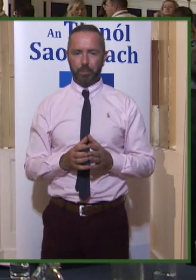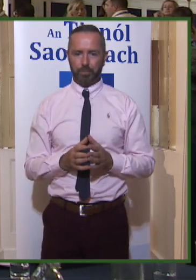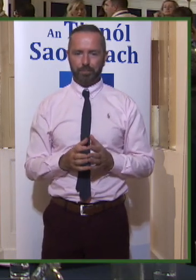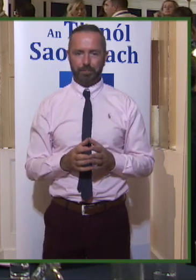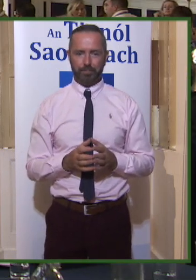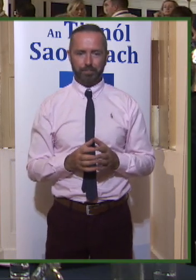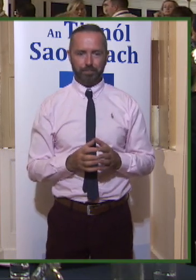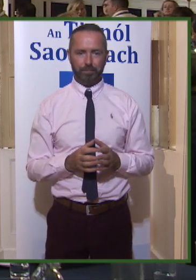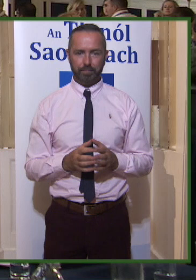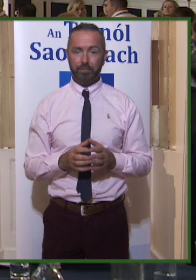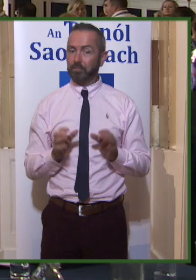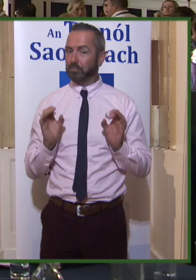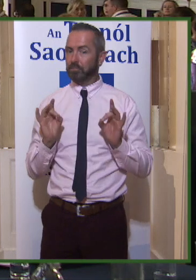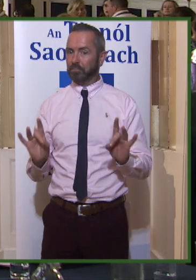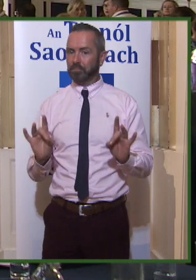Yeah. Okay.